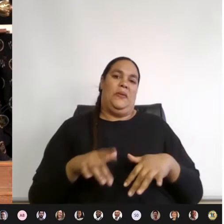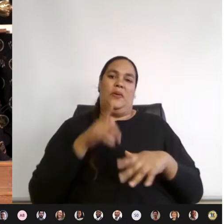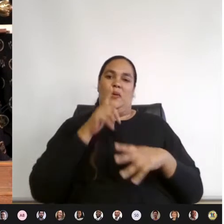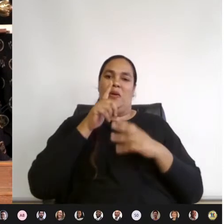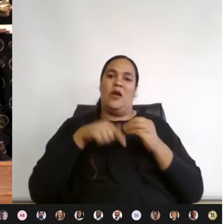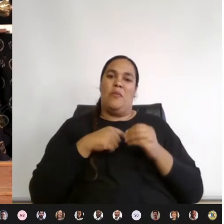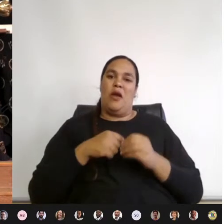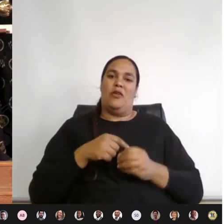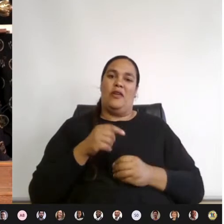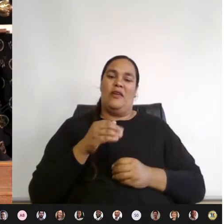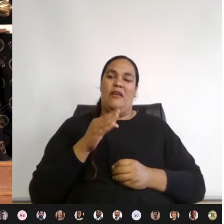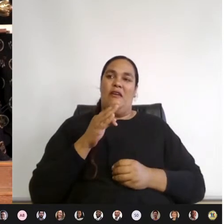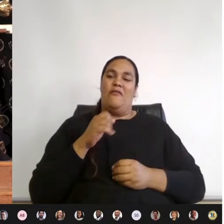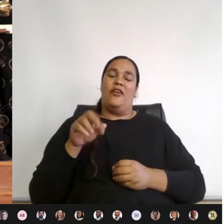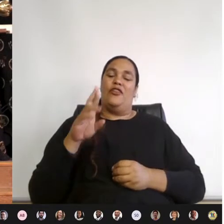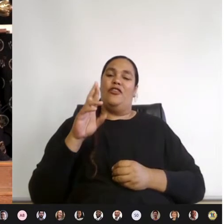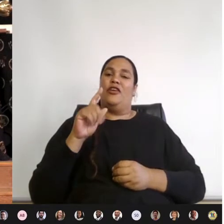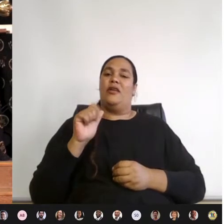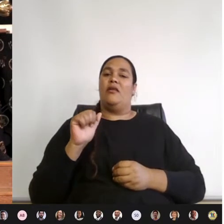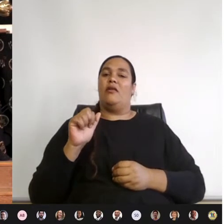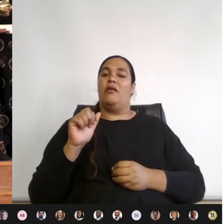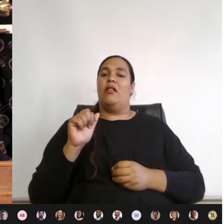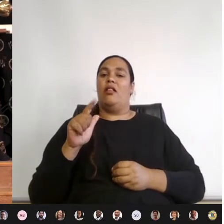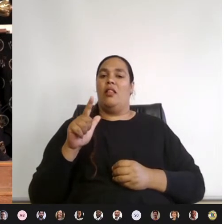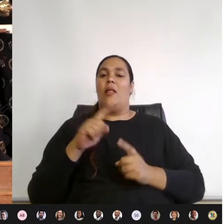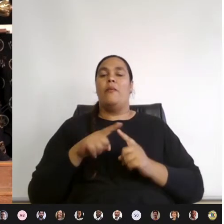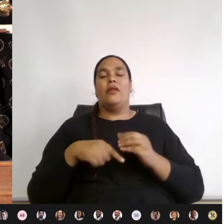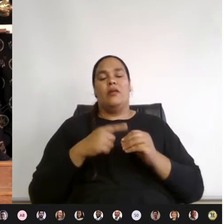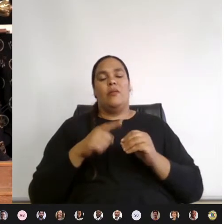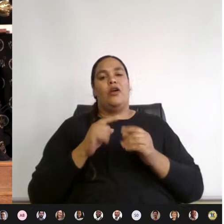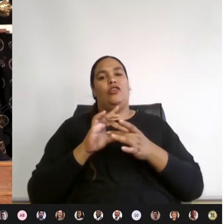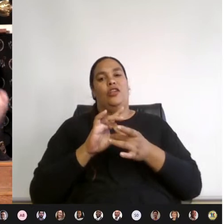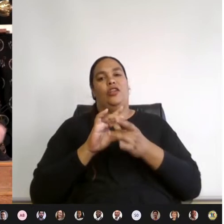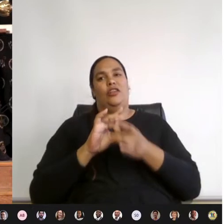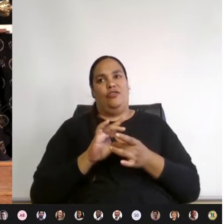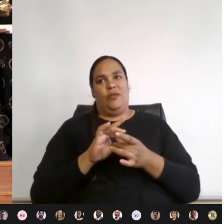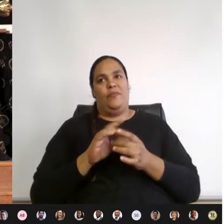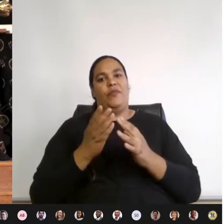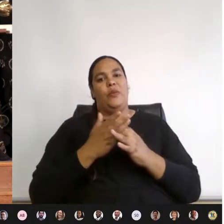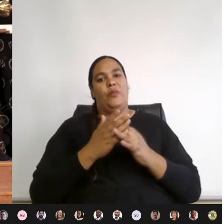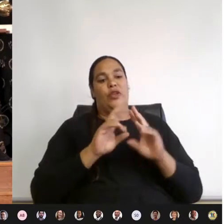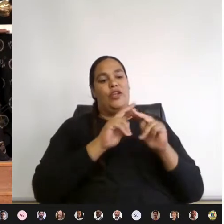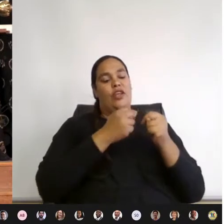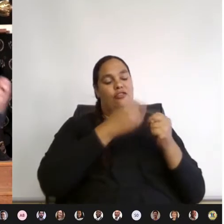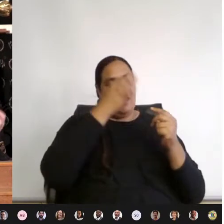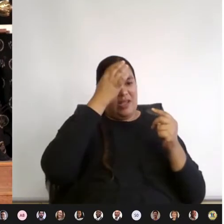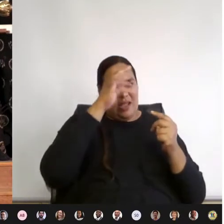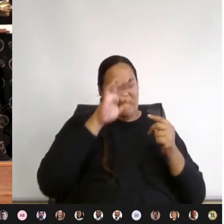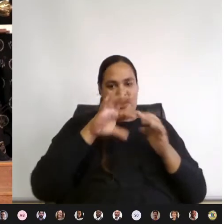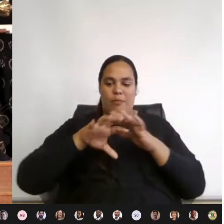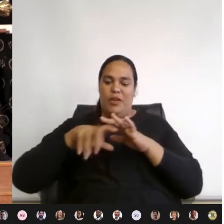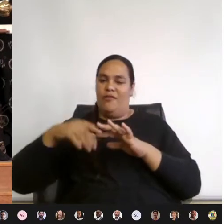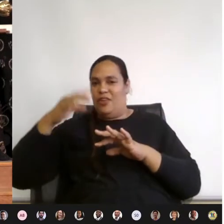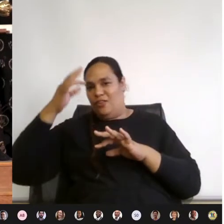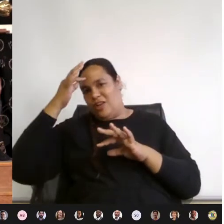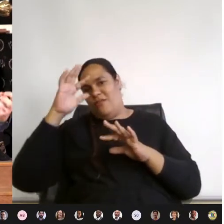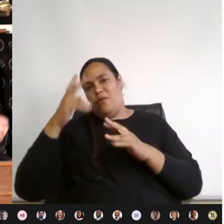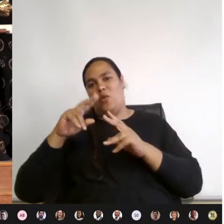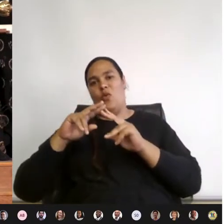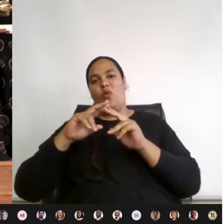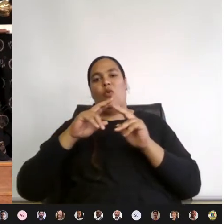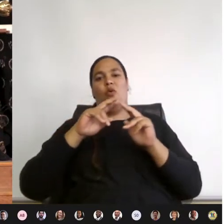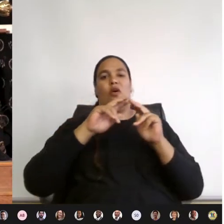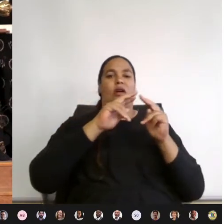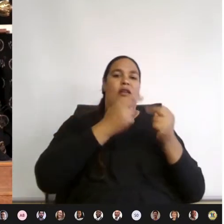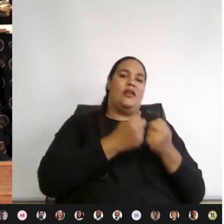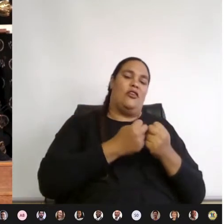federal, but federal is also about a relationship. It's a relationship between a national government and a provincial government, or a national government, a provincial government, and a